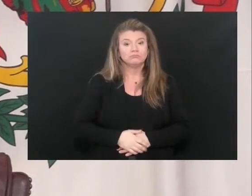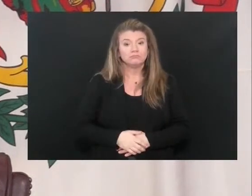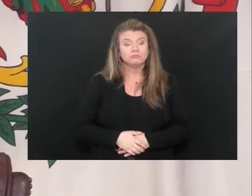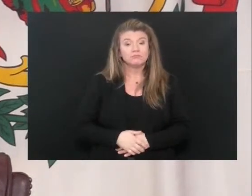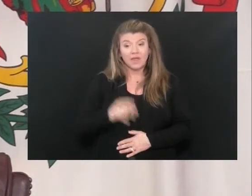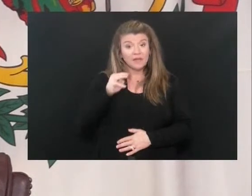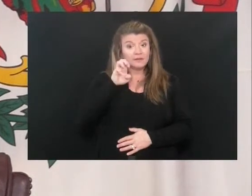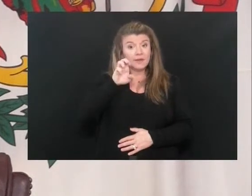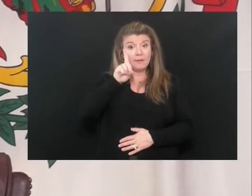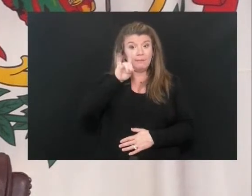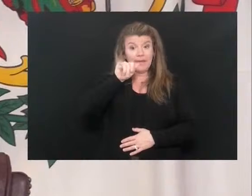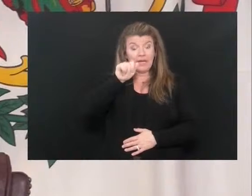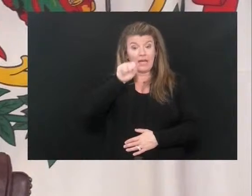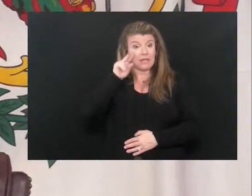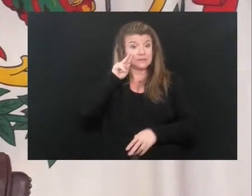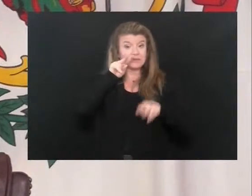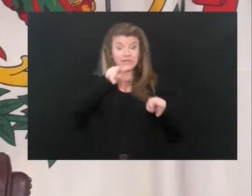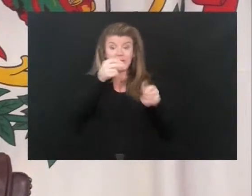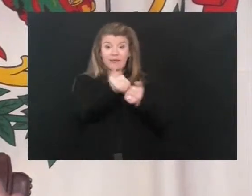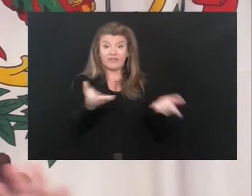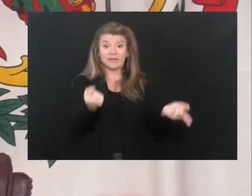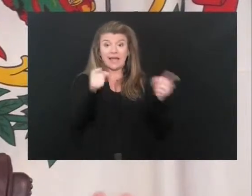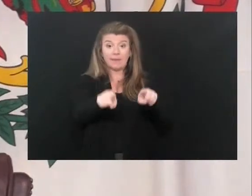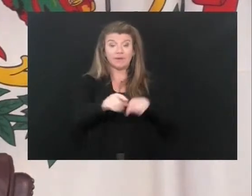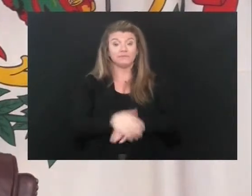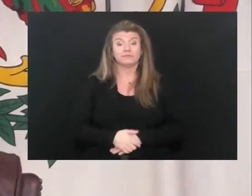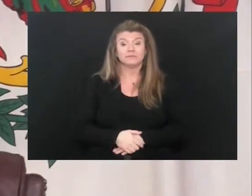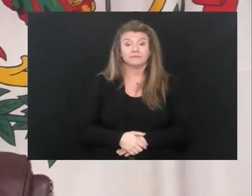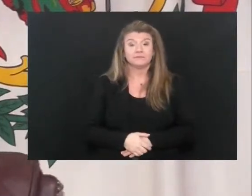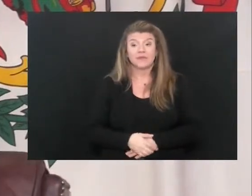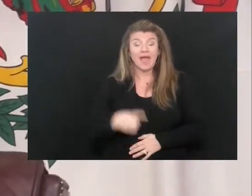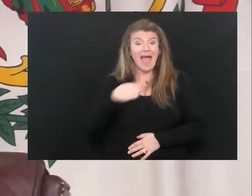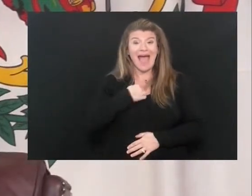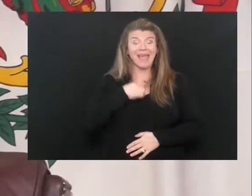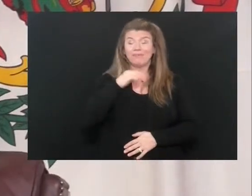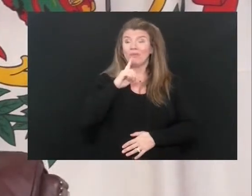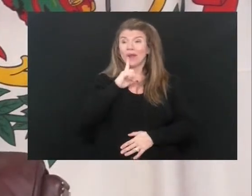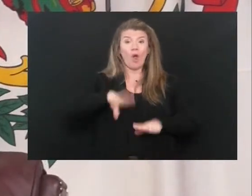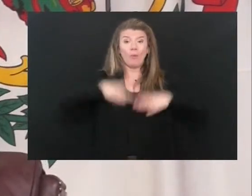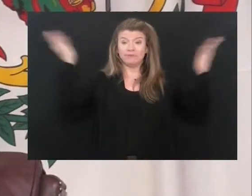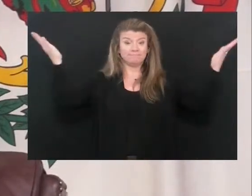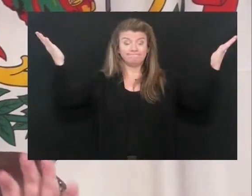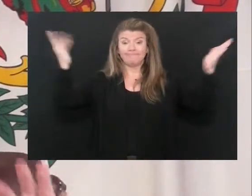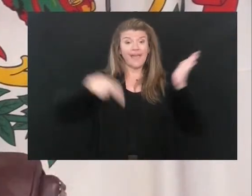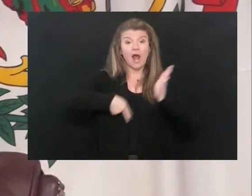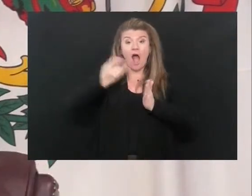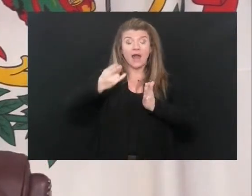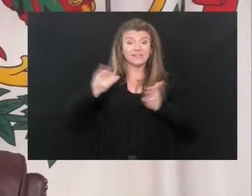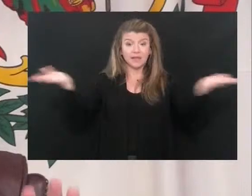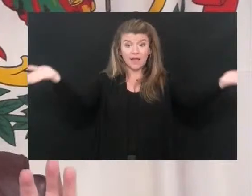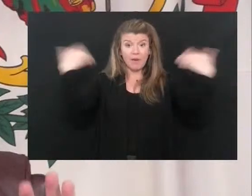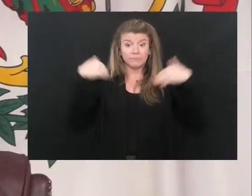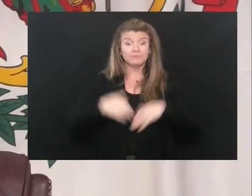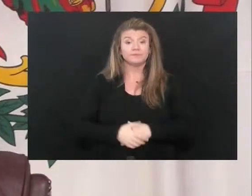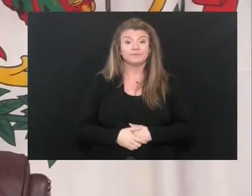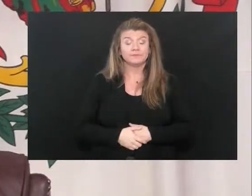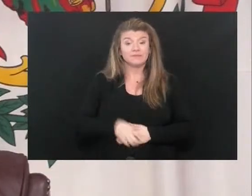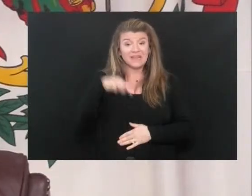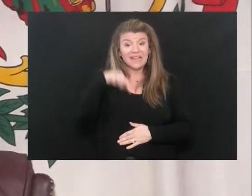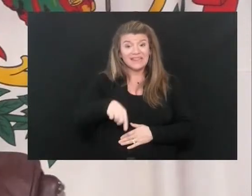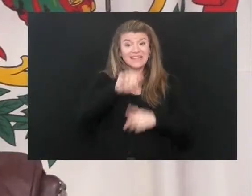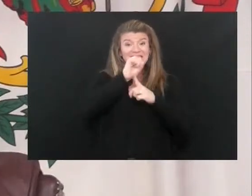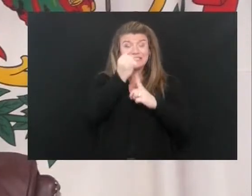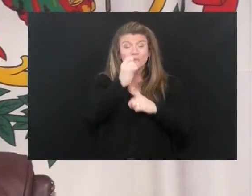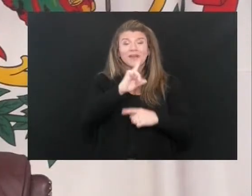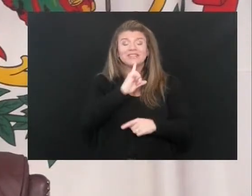can see everything that's going on. I am 1,000% transparent. This situation is so important